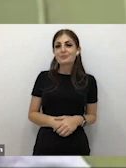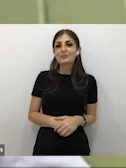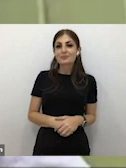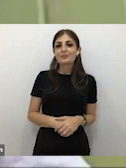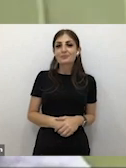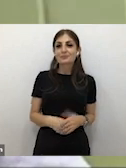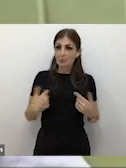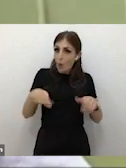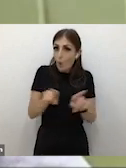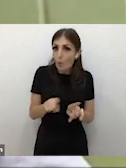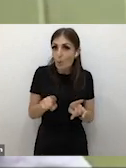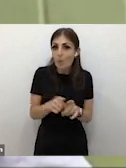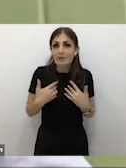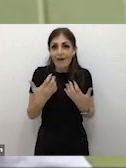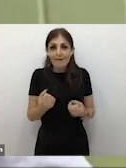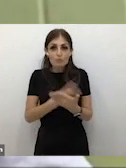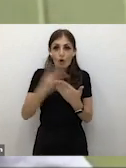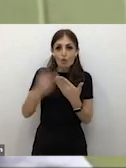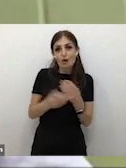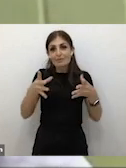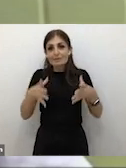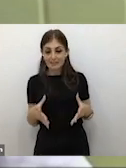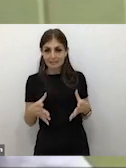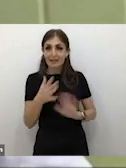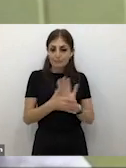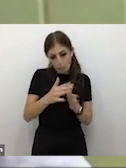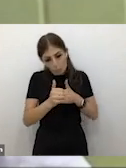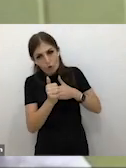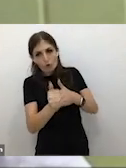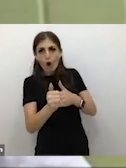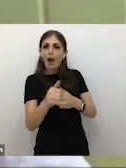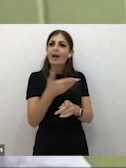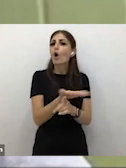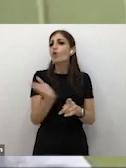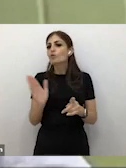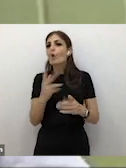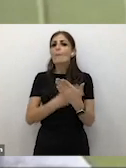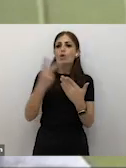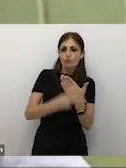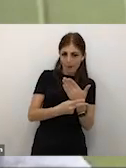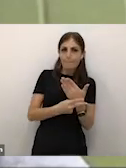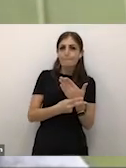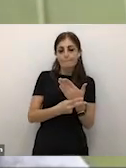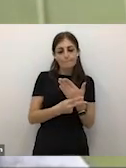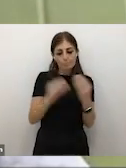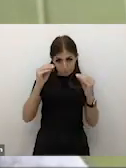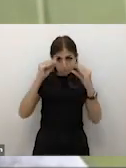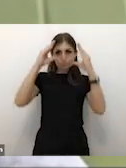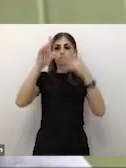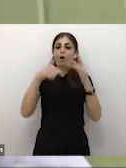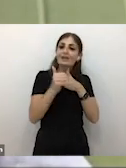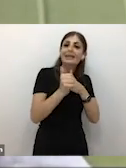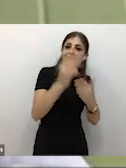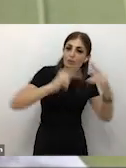We will also be joined by a program facilitator who will guide the overall program, who has extensive knowledge of leadership